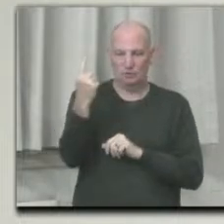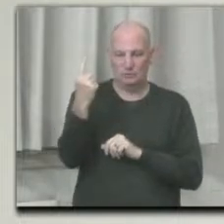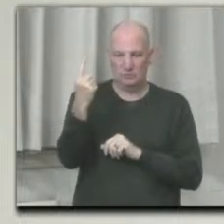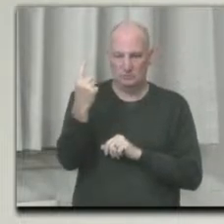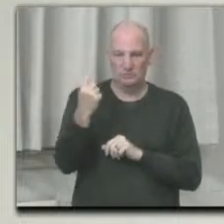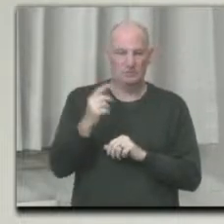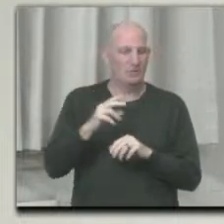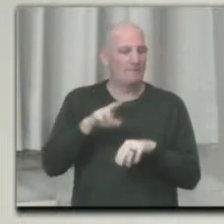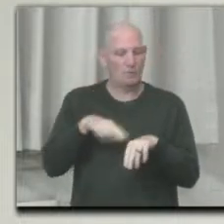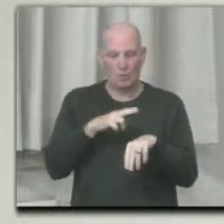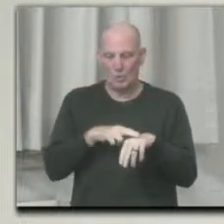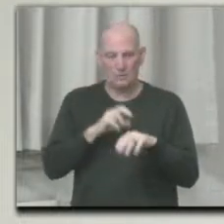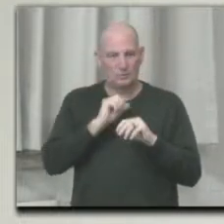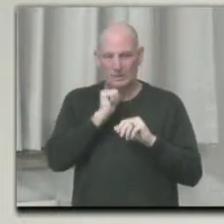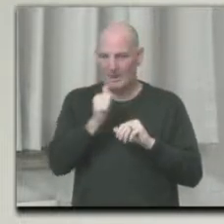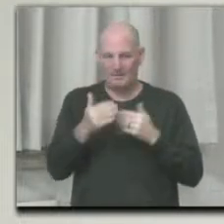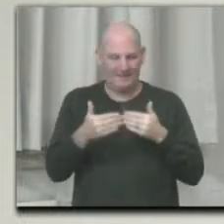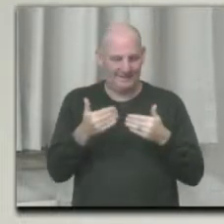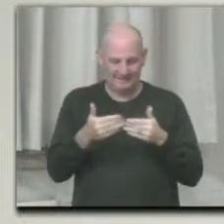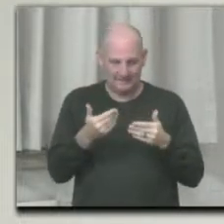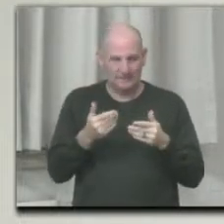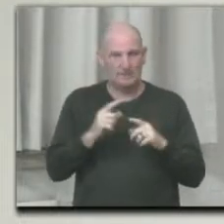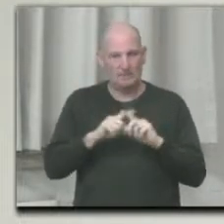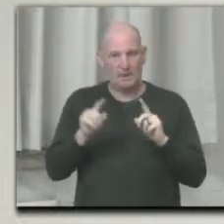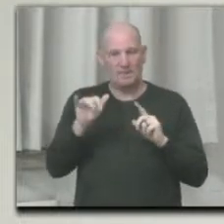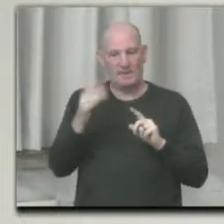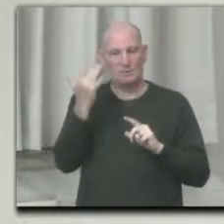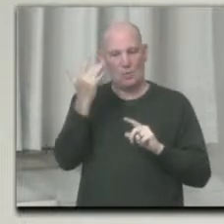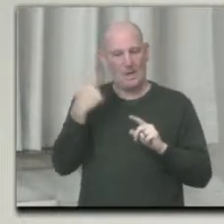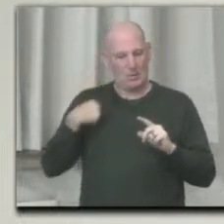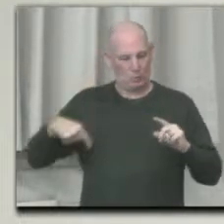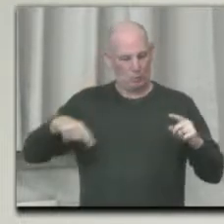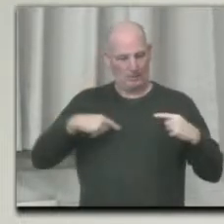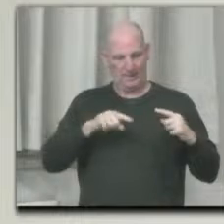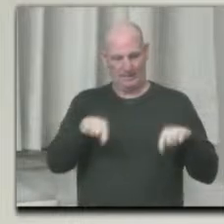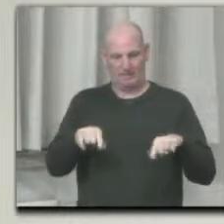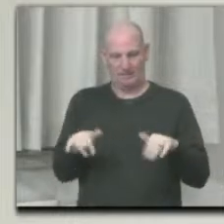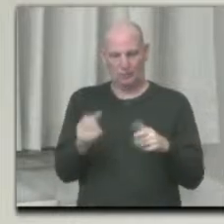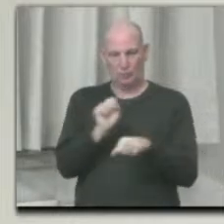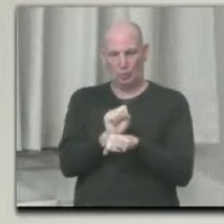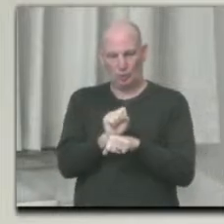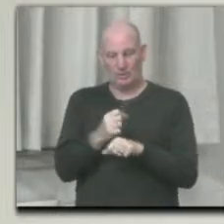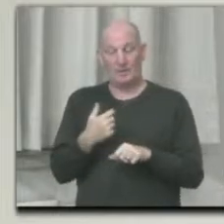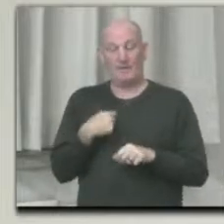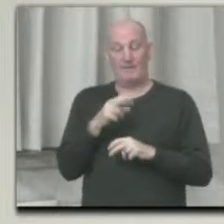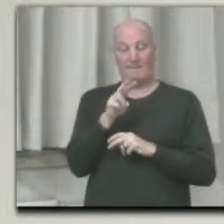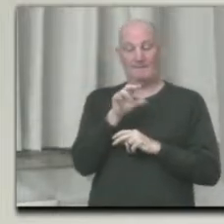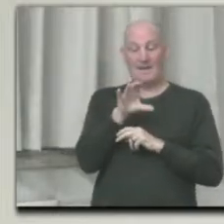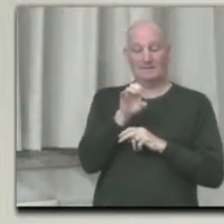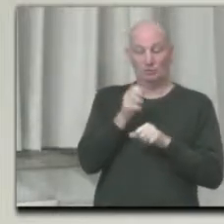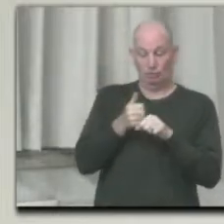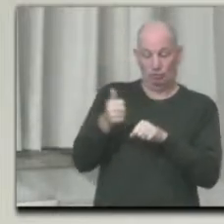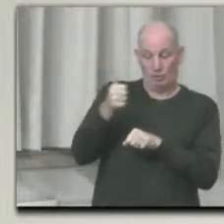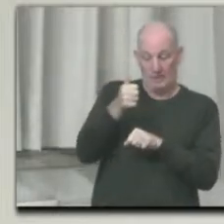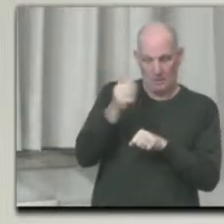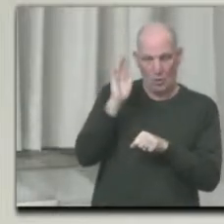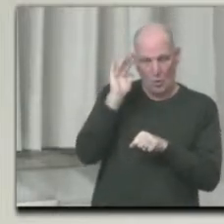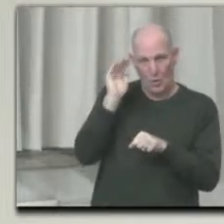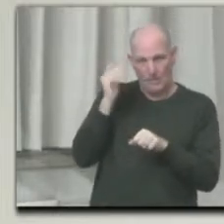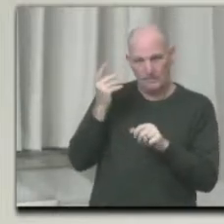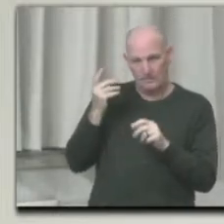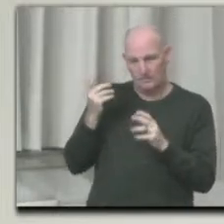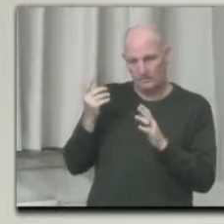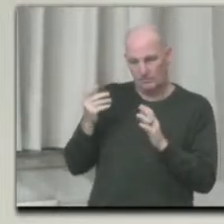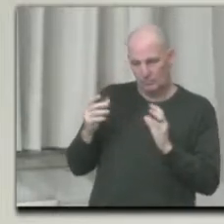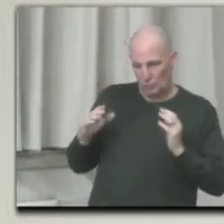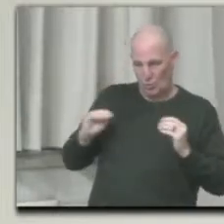this will be easy. Still, I know that's why we each came to this work, and as vice chair, I would hope to catalyze a collaborative, detail-oriented, and